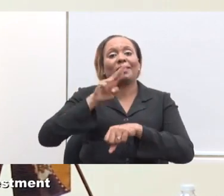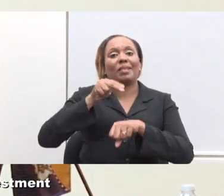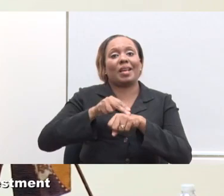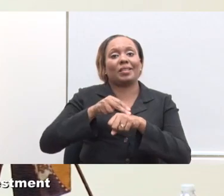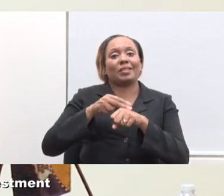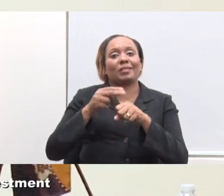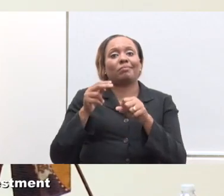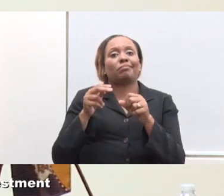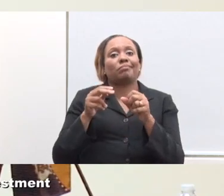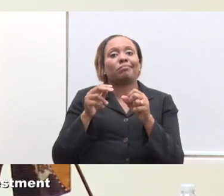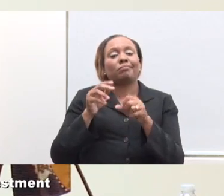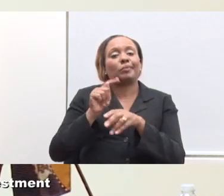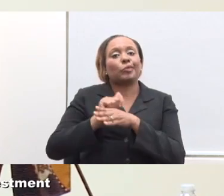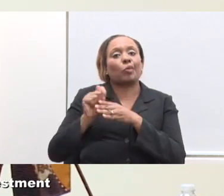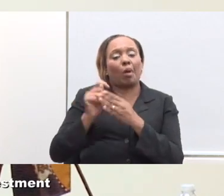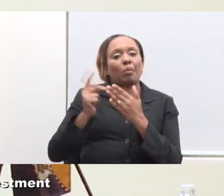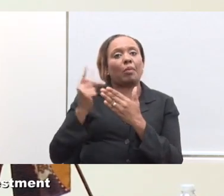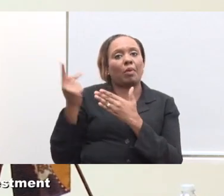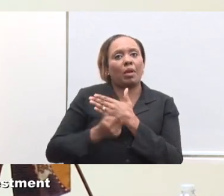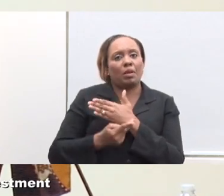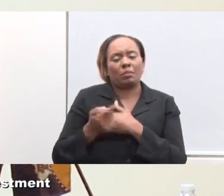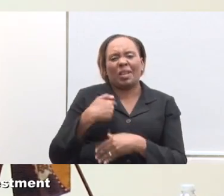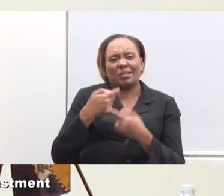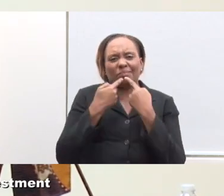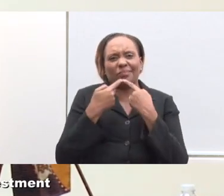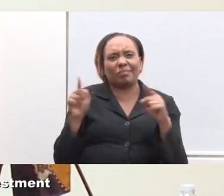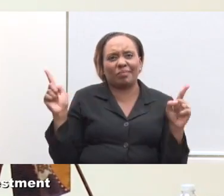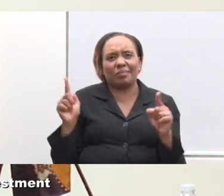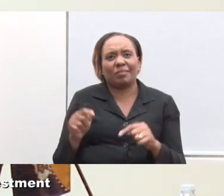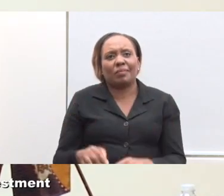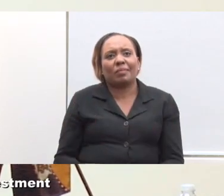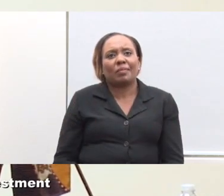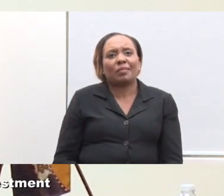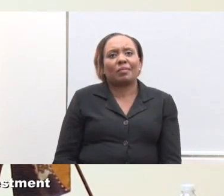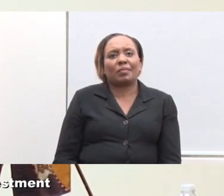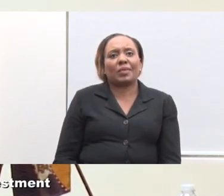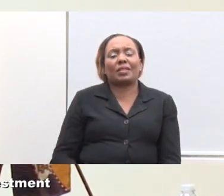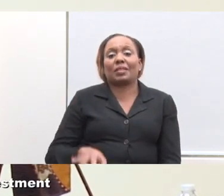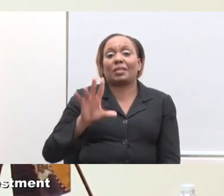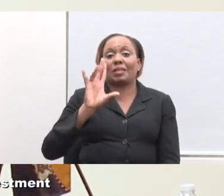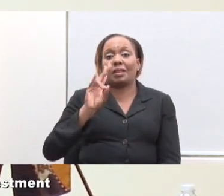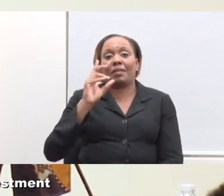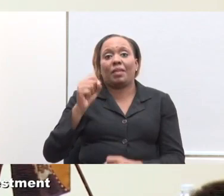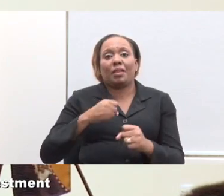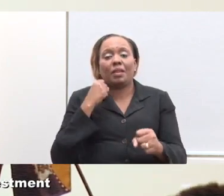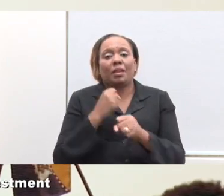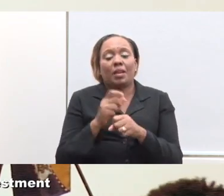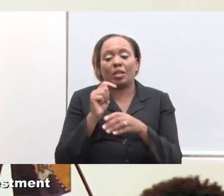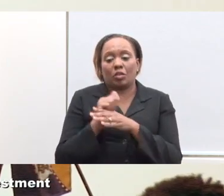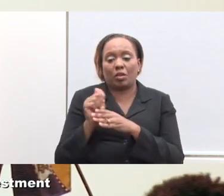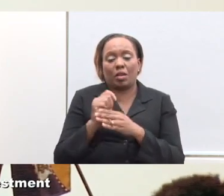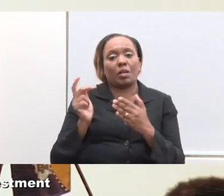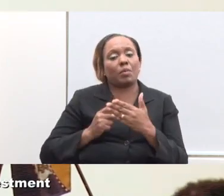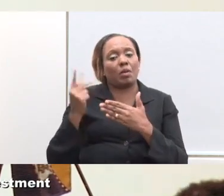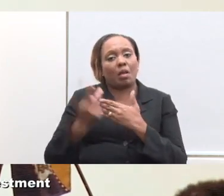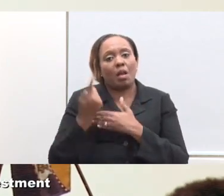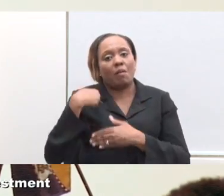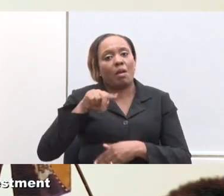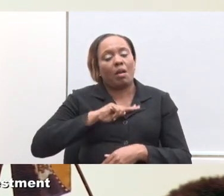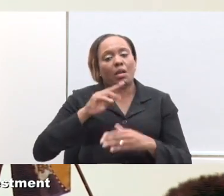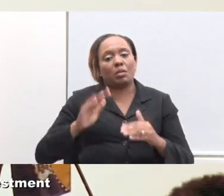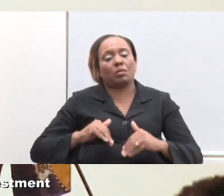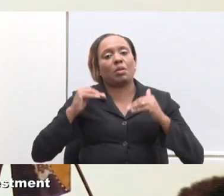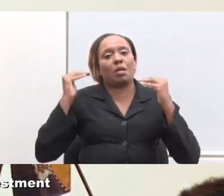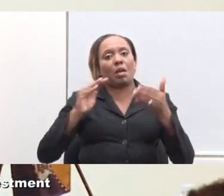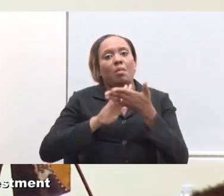I've said to the country already, this is a 7-year training program for us to up our game and to become